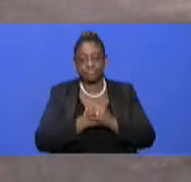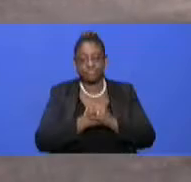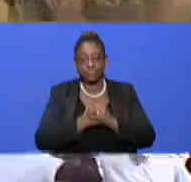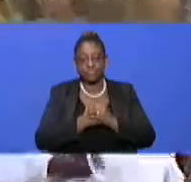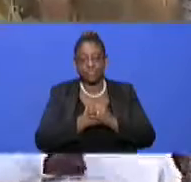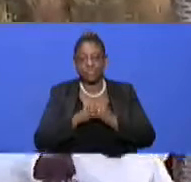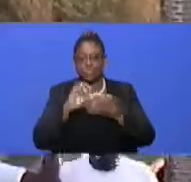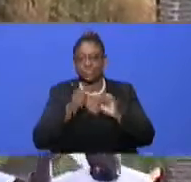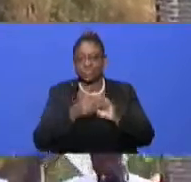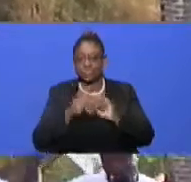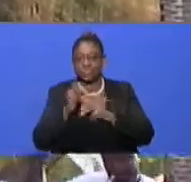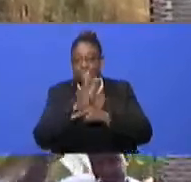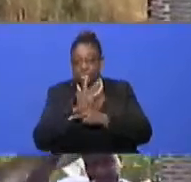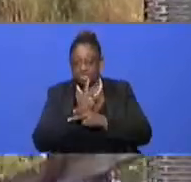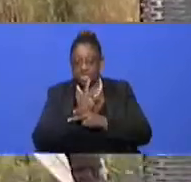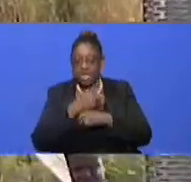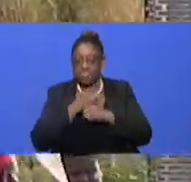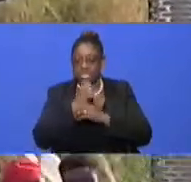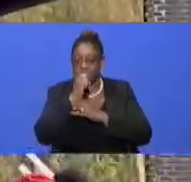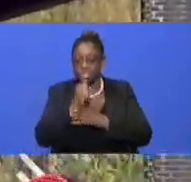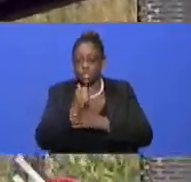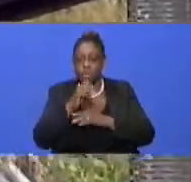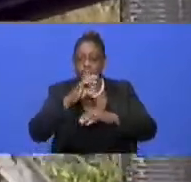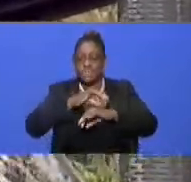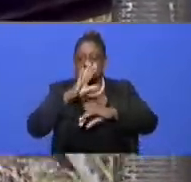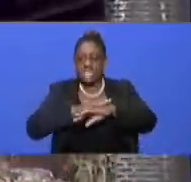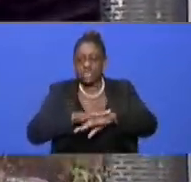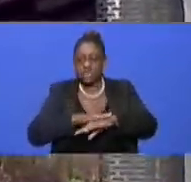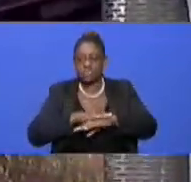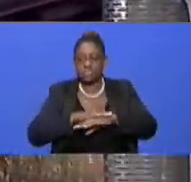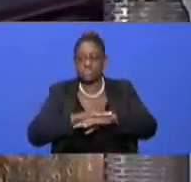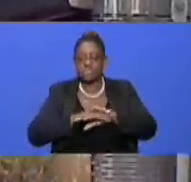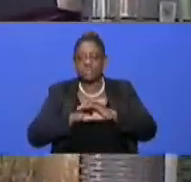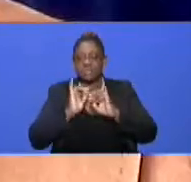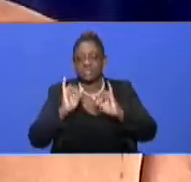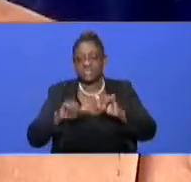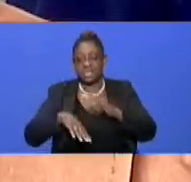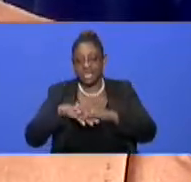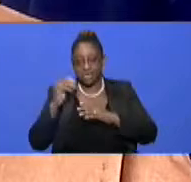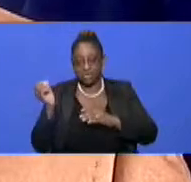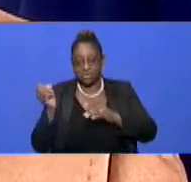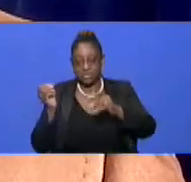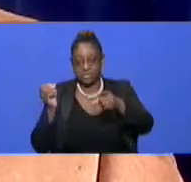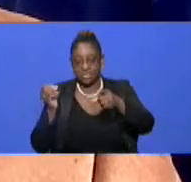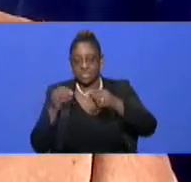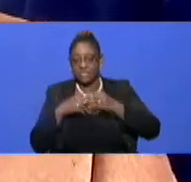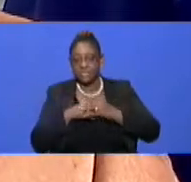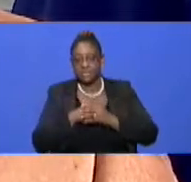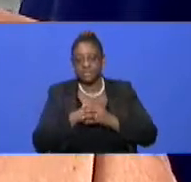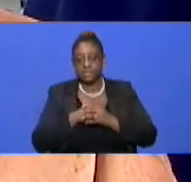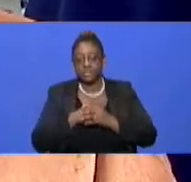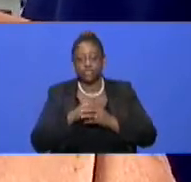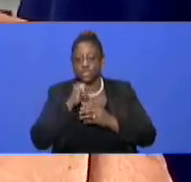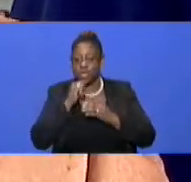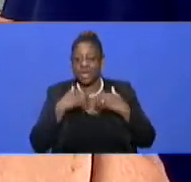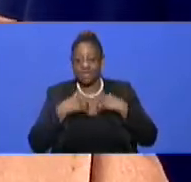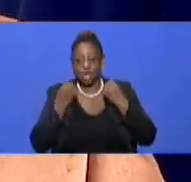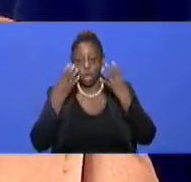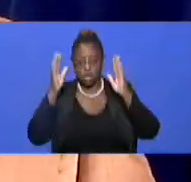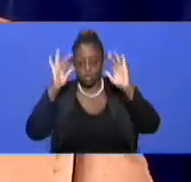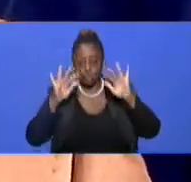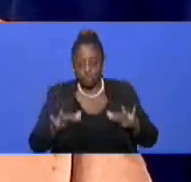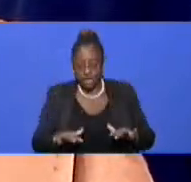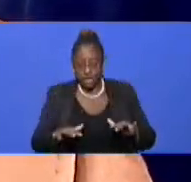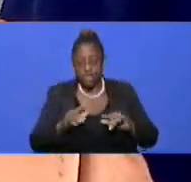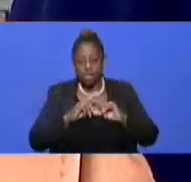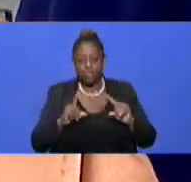necessary precautions to keep mosquitoes out. You know, this is the rainy season. We didn't have as much rain so far, but we want to make certain that those